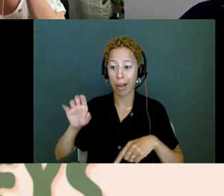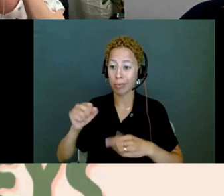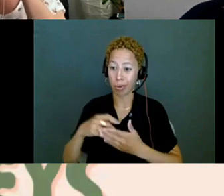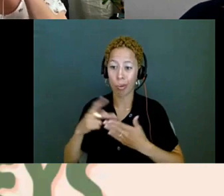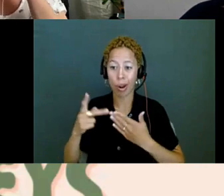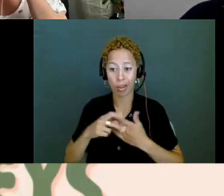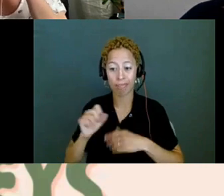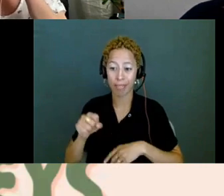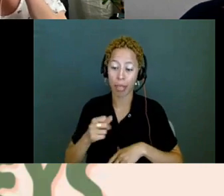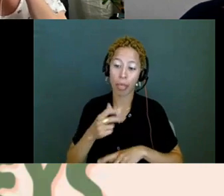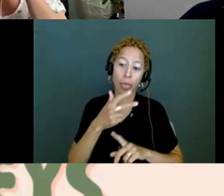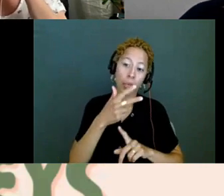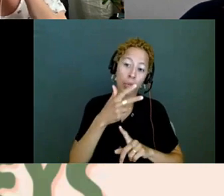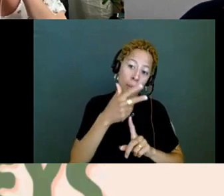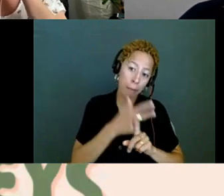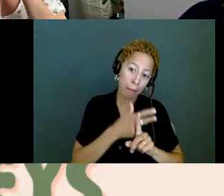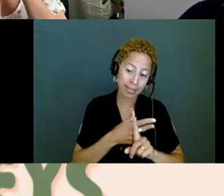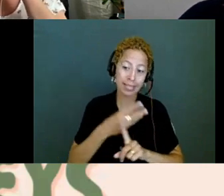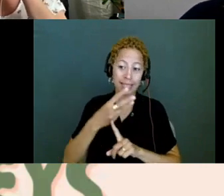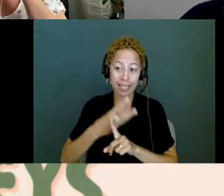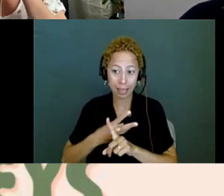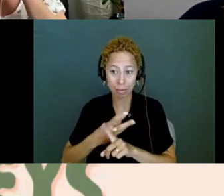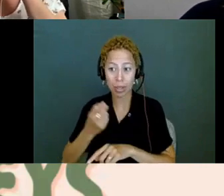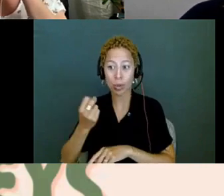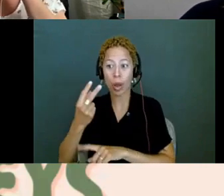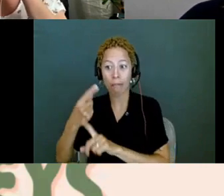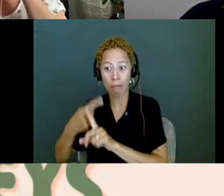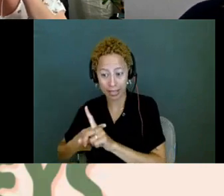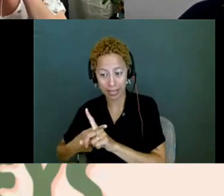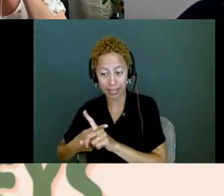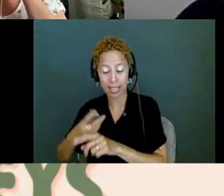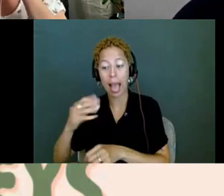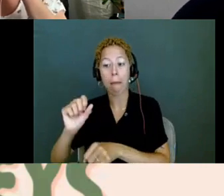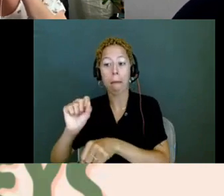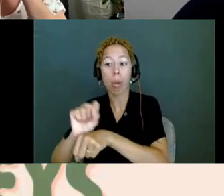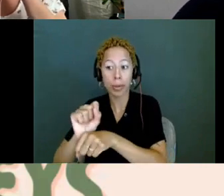12 months, and even more so in employment services, Sam.